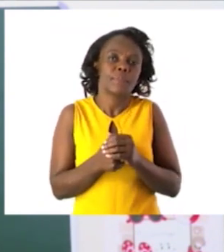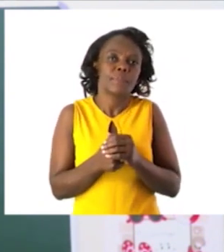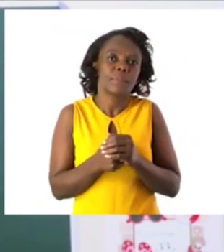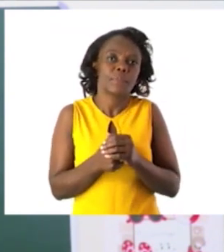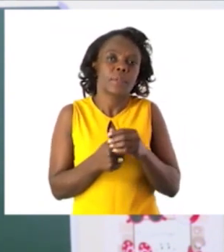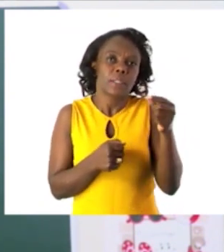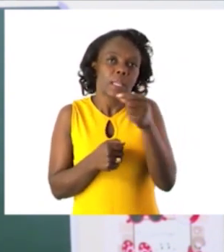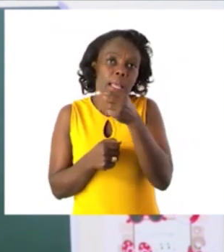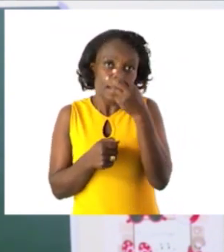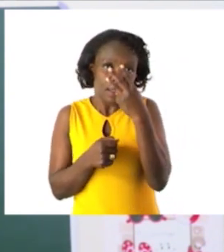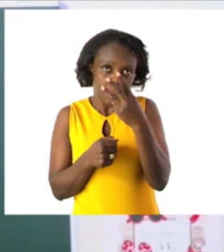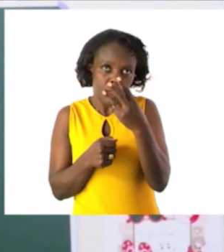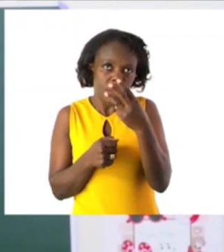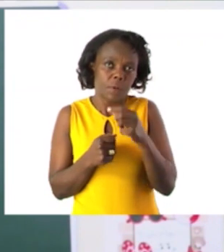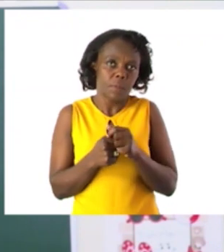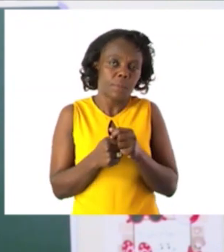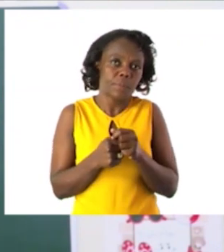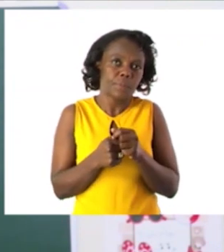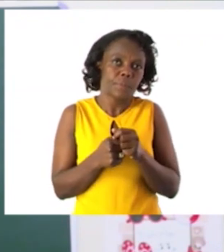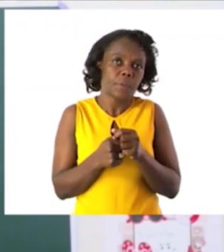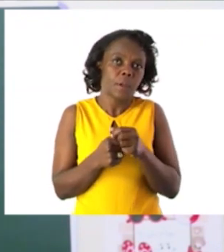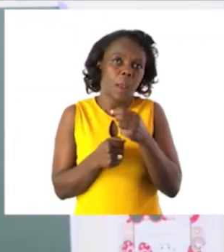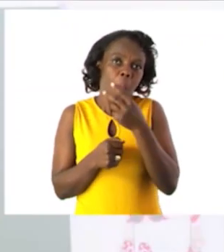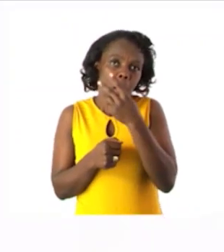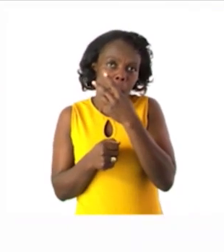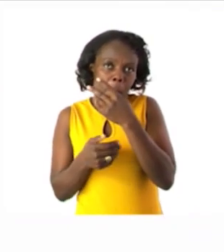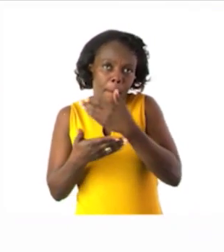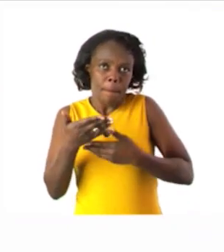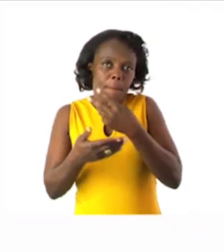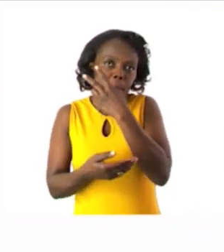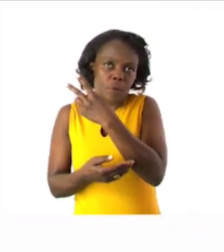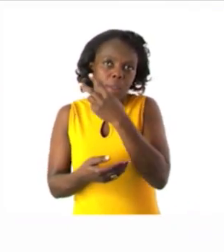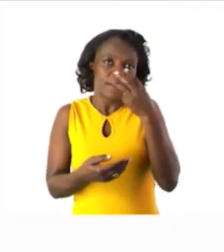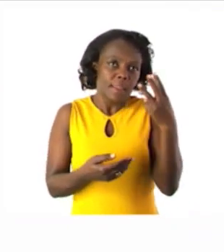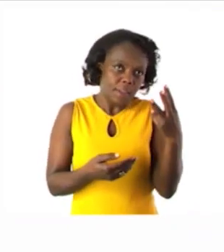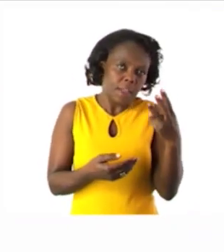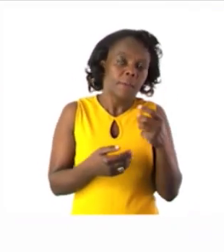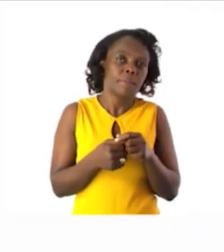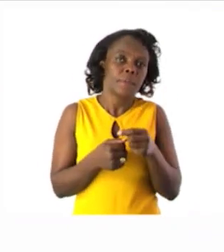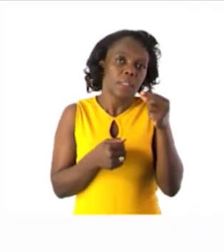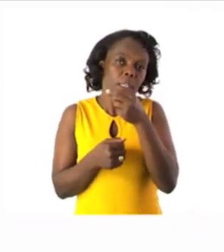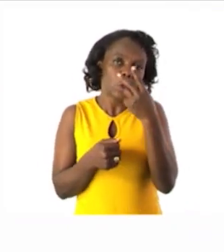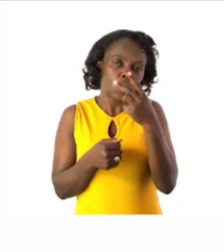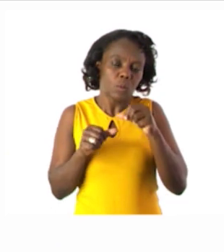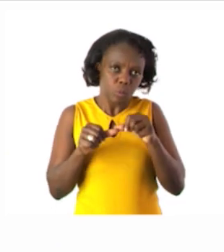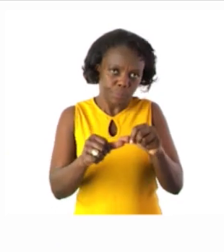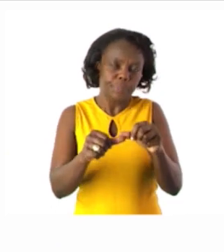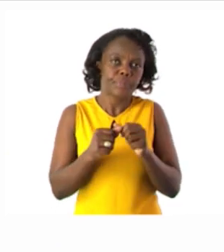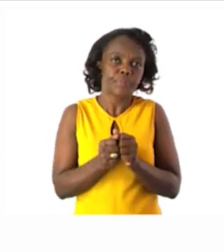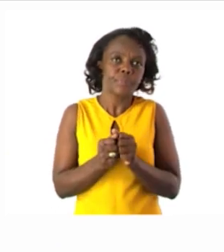grade 3 over to page 23 while the grade 2s are doing their work on page 22.